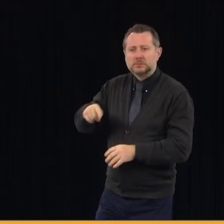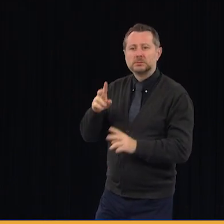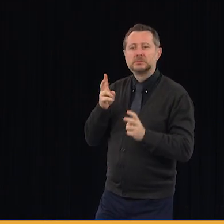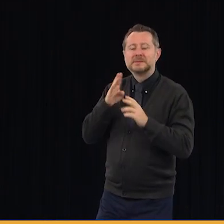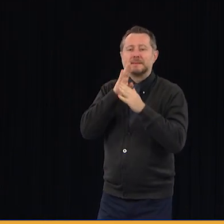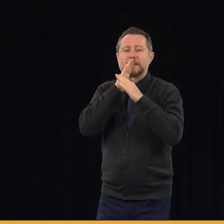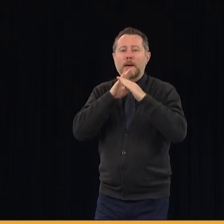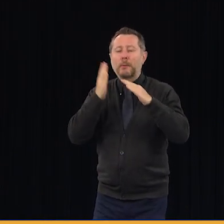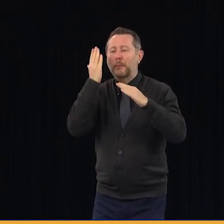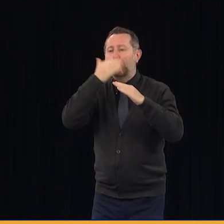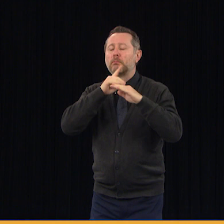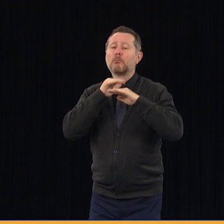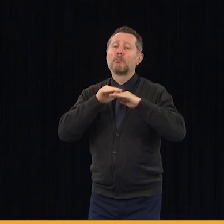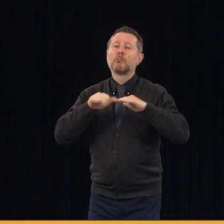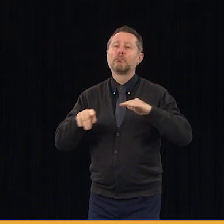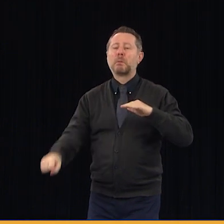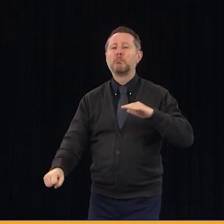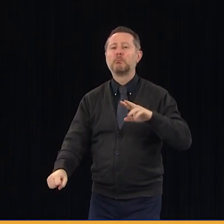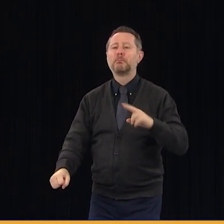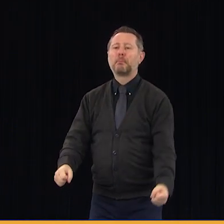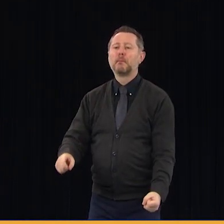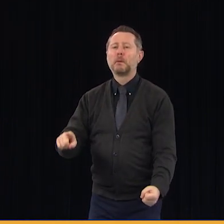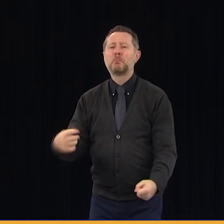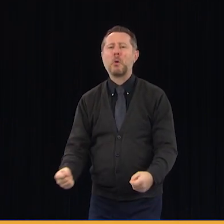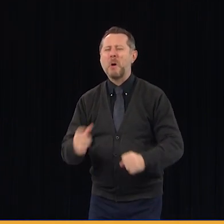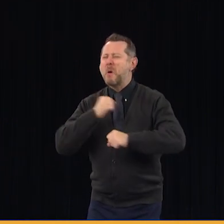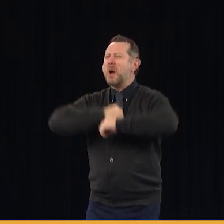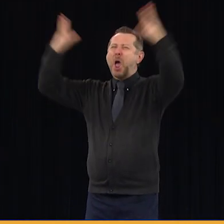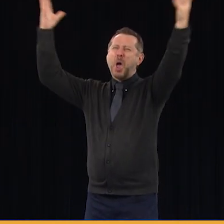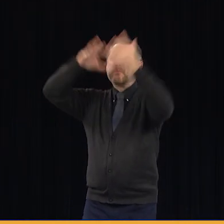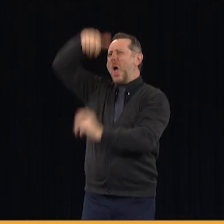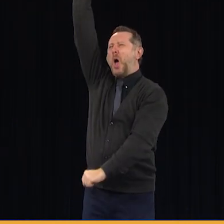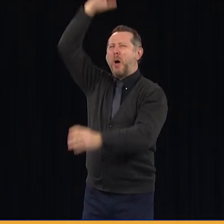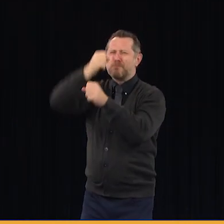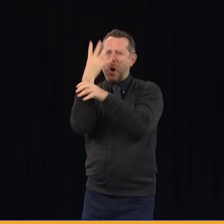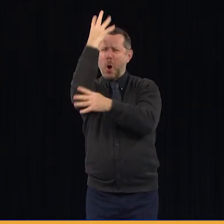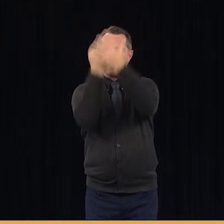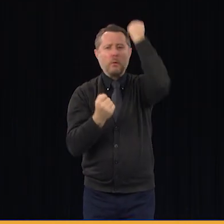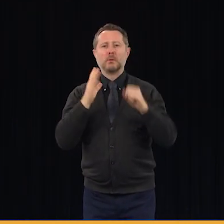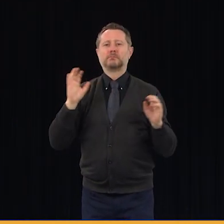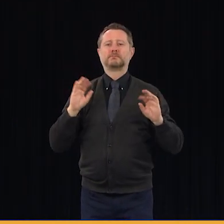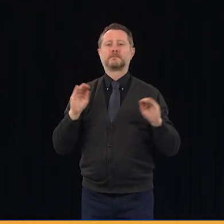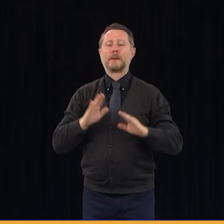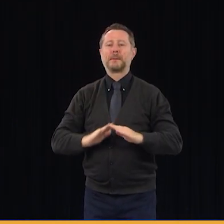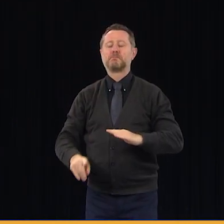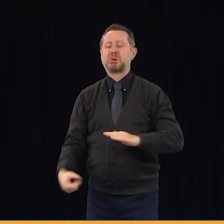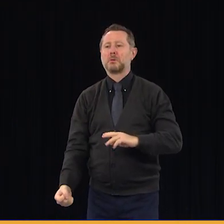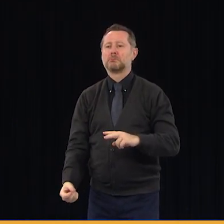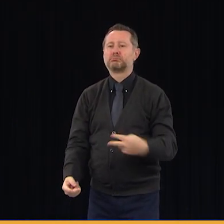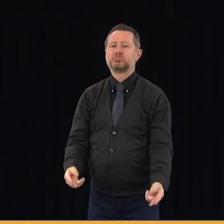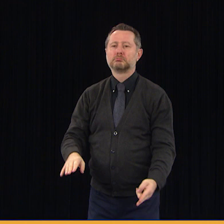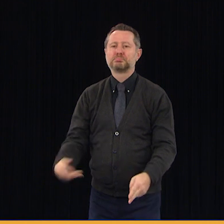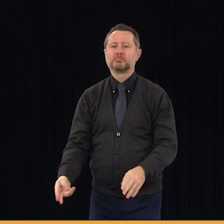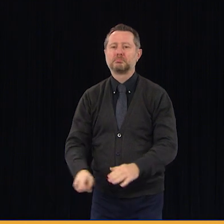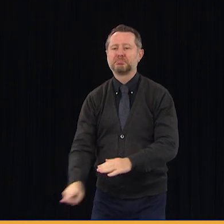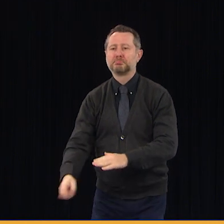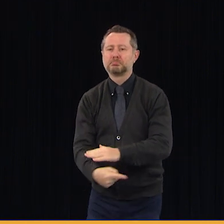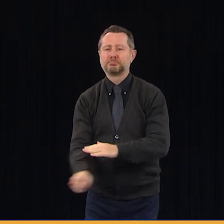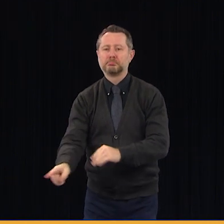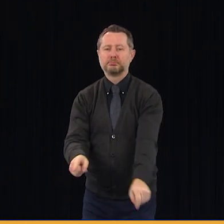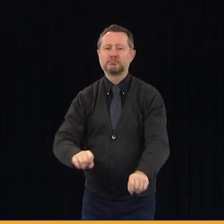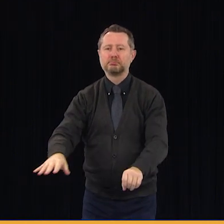no explosion. But it was a silent explosion that just ripples